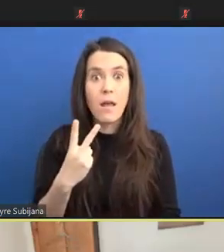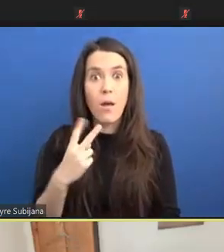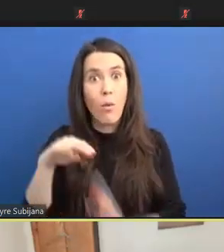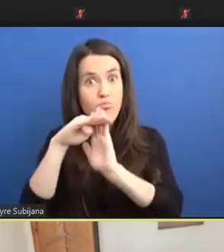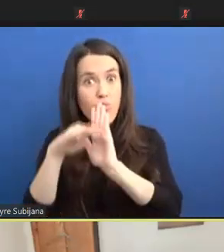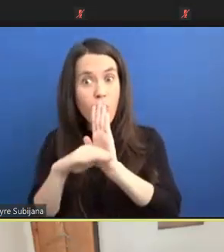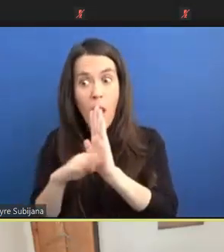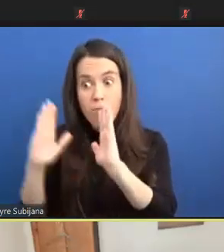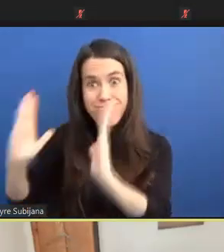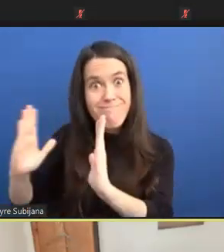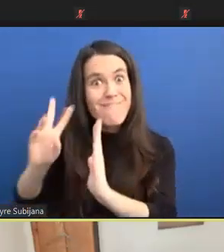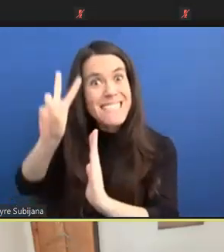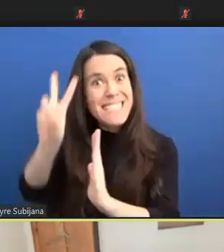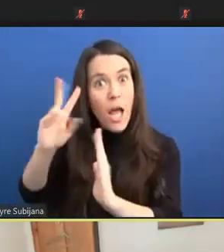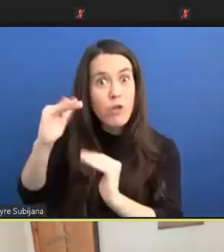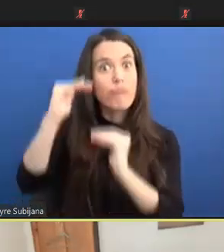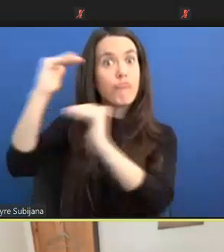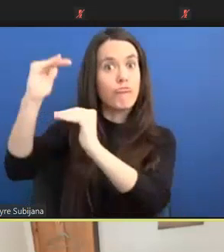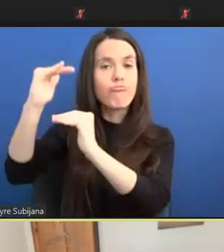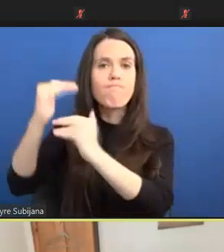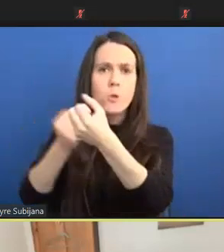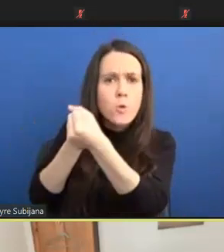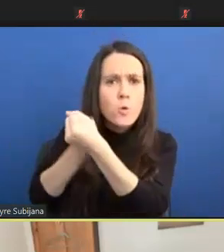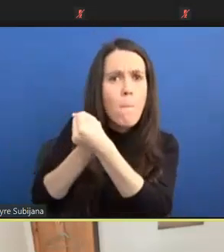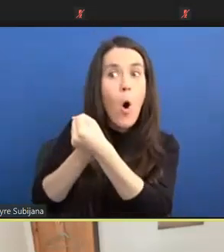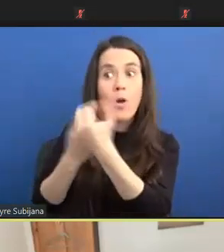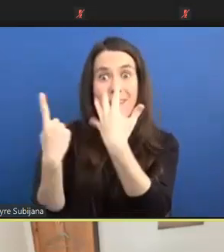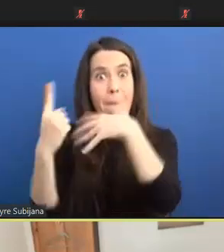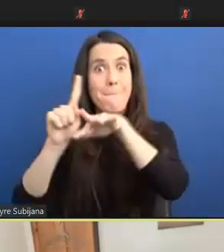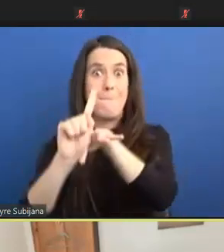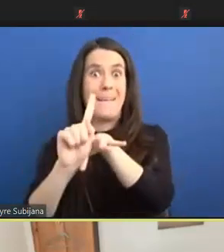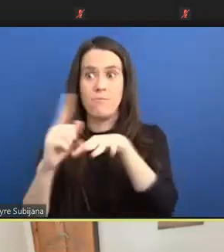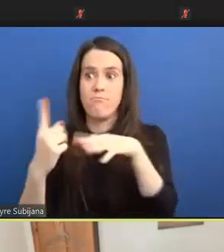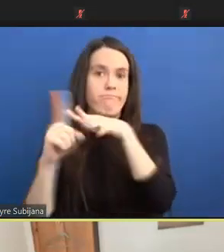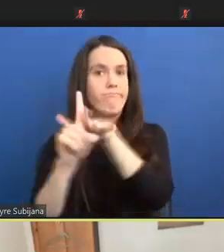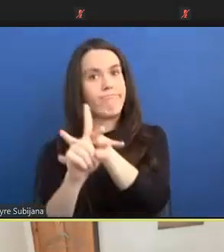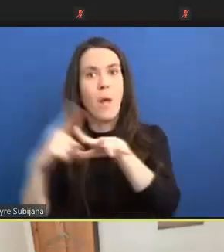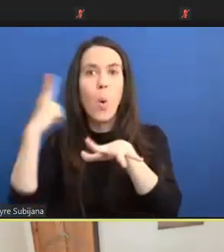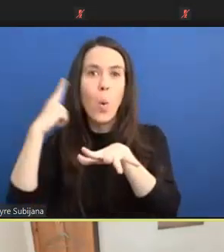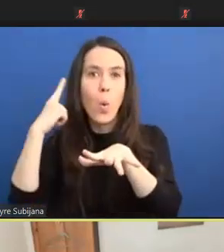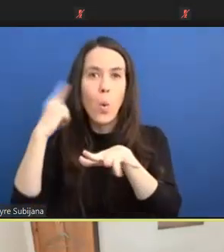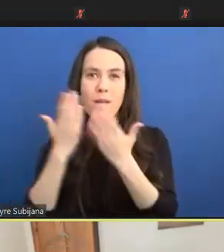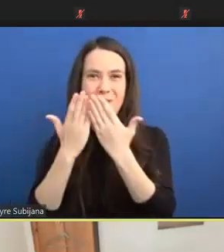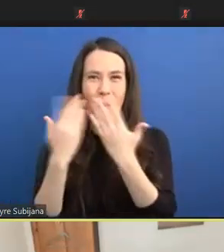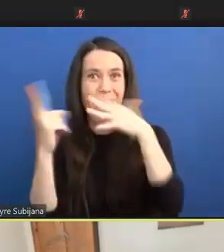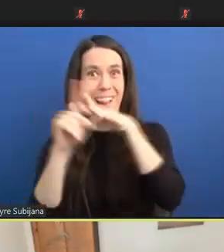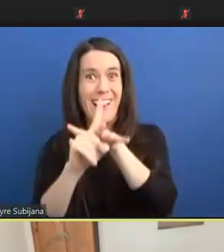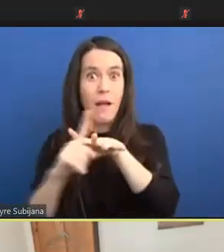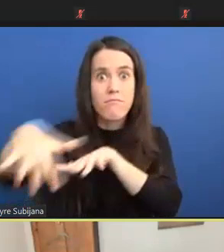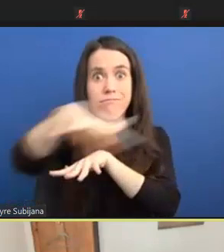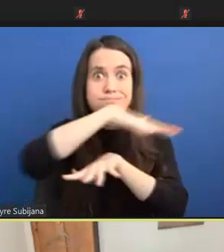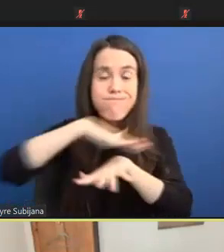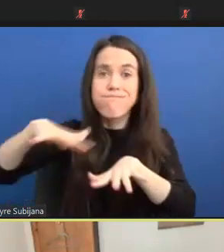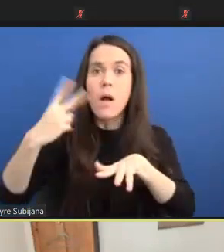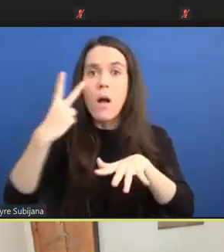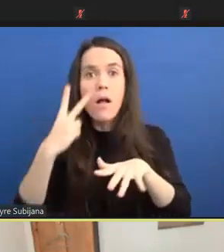where deaf children are being supported in a mainstream context. What tends to happen is deaf children then remain within